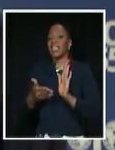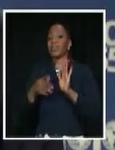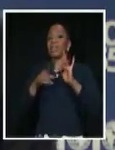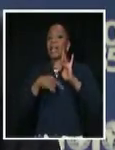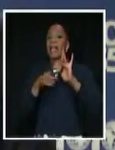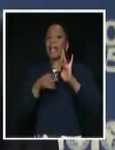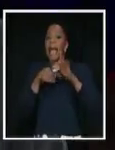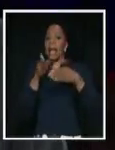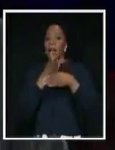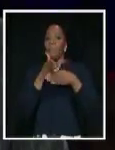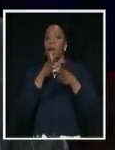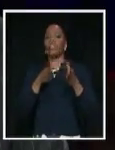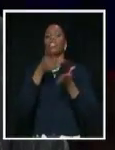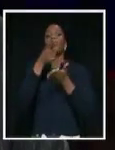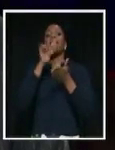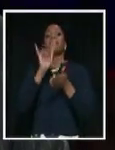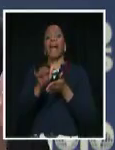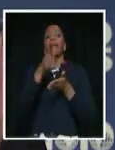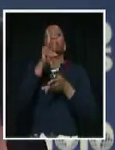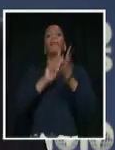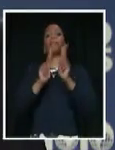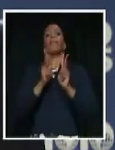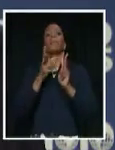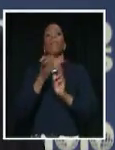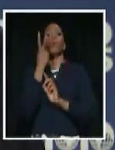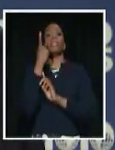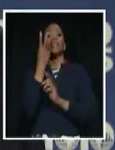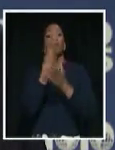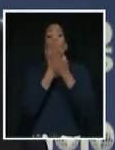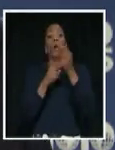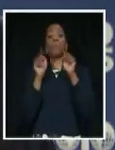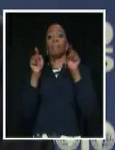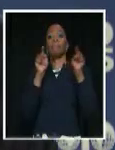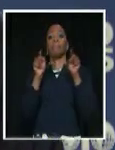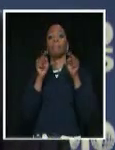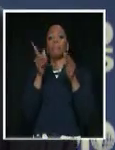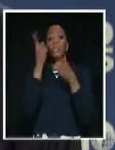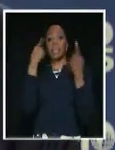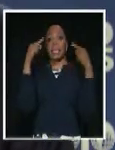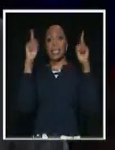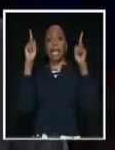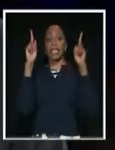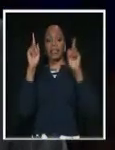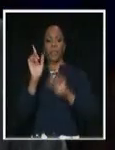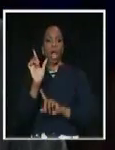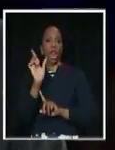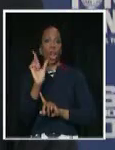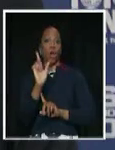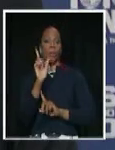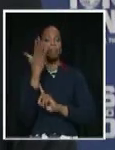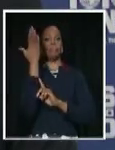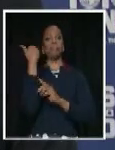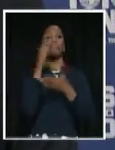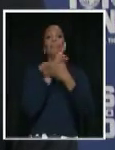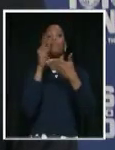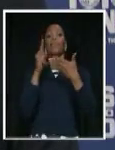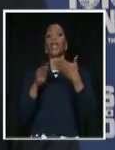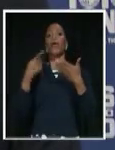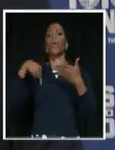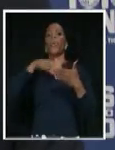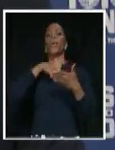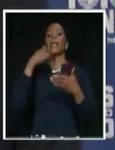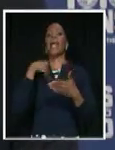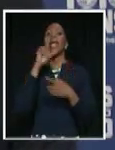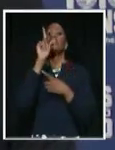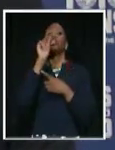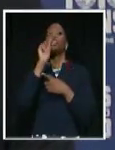and community. Thank you, sir. That's what people in the city actually want to see. They want to see both those things achieved at once. Thank you, sir. Mr. Lhota. This past weekend, we had 20 shootings in the